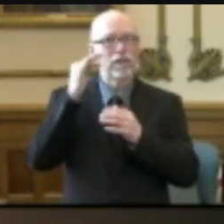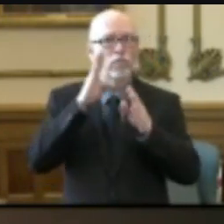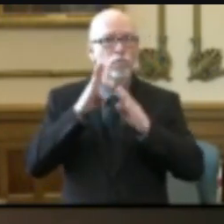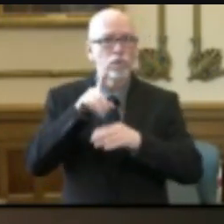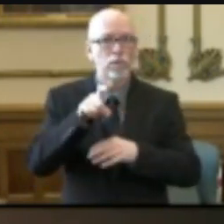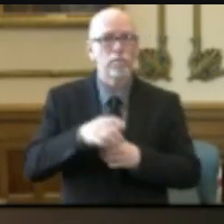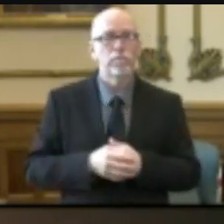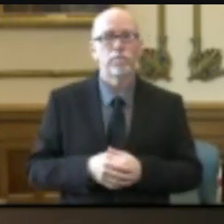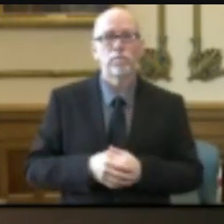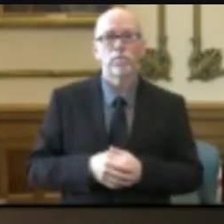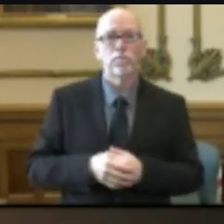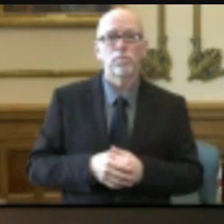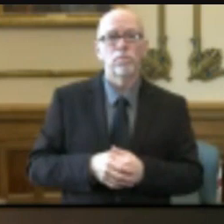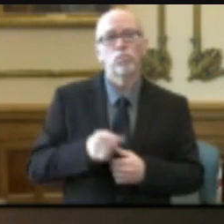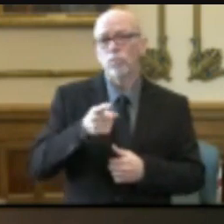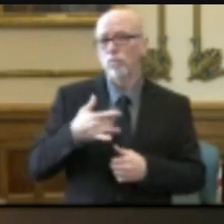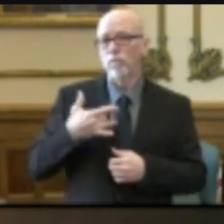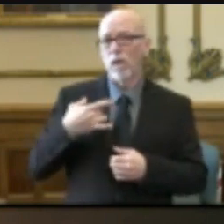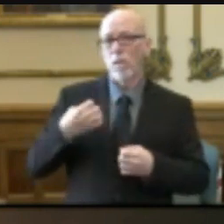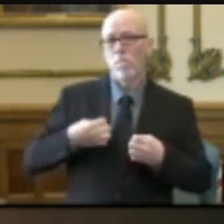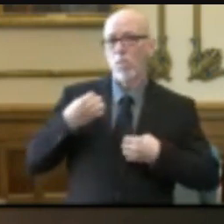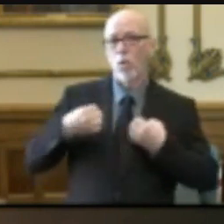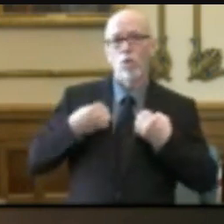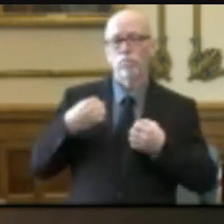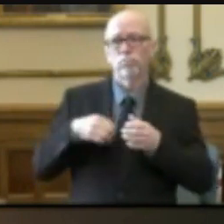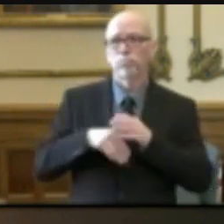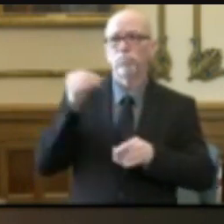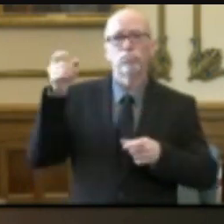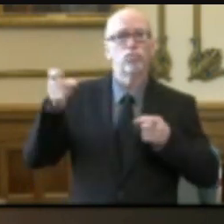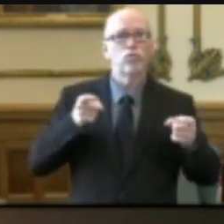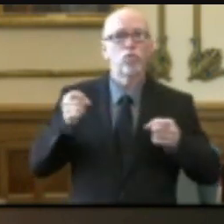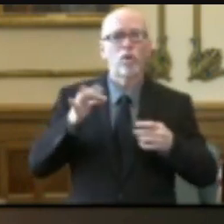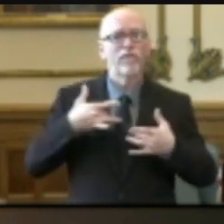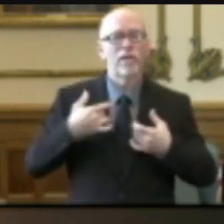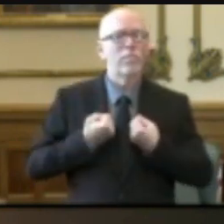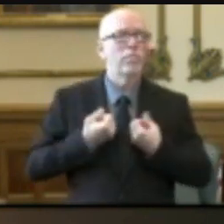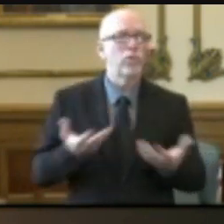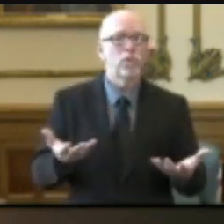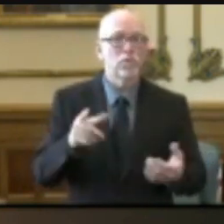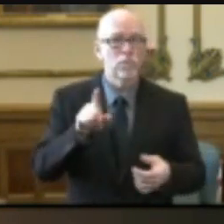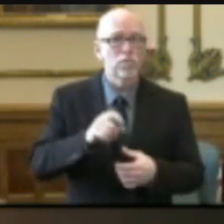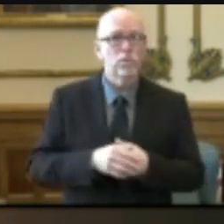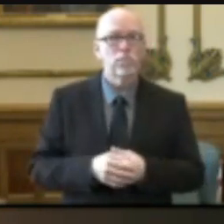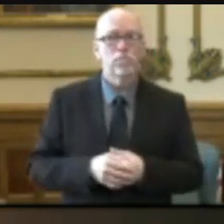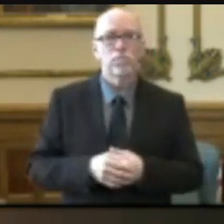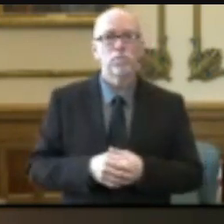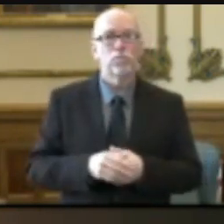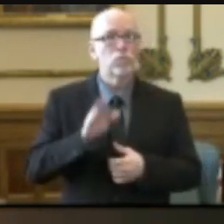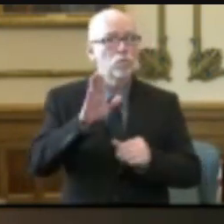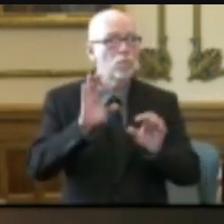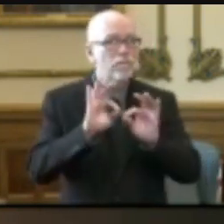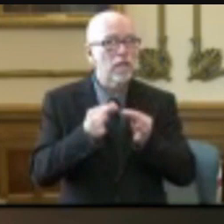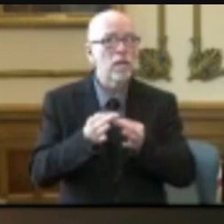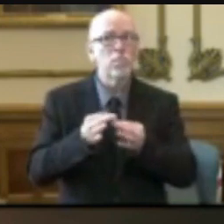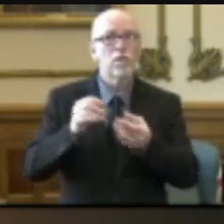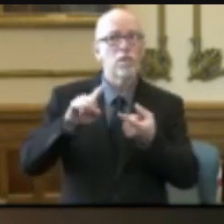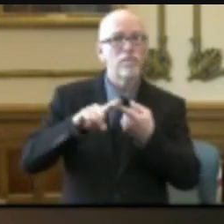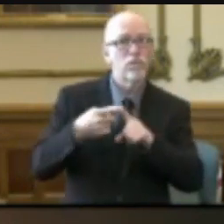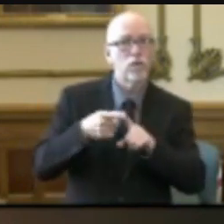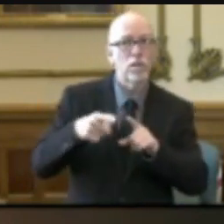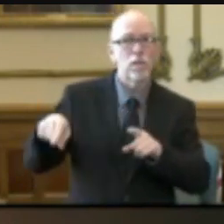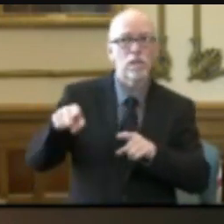Are you feeling emotionally out of control or burnout? Have your family and friends started